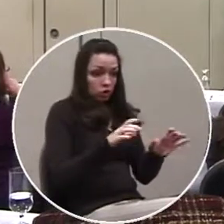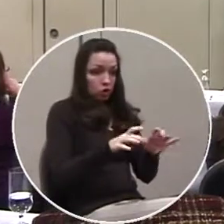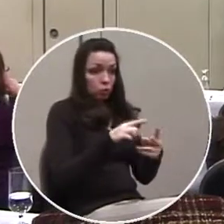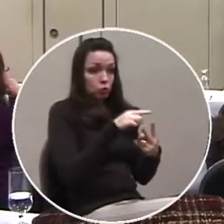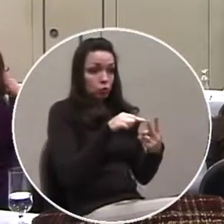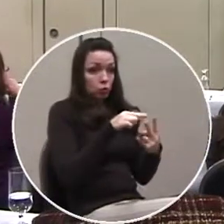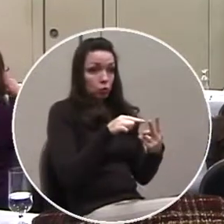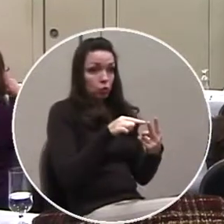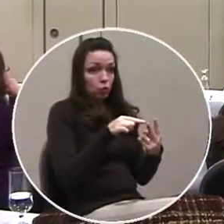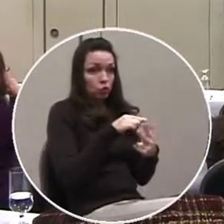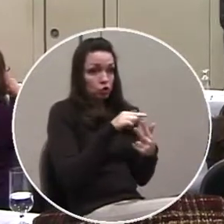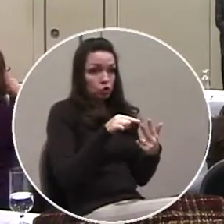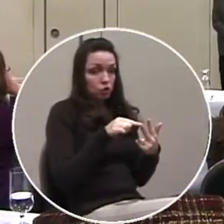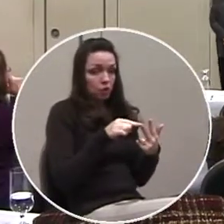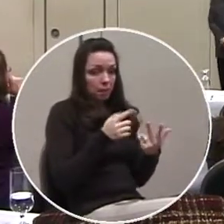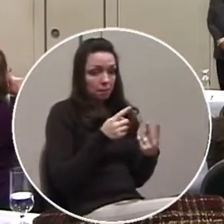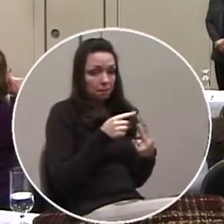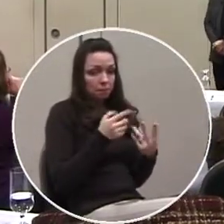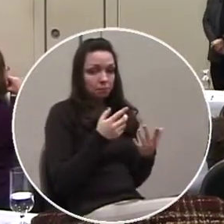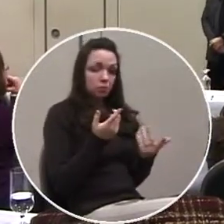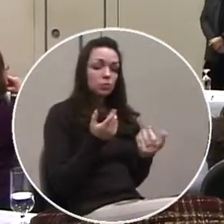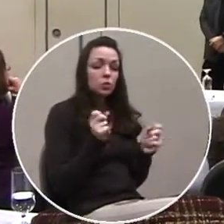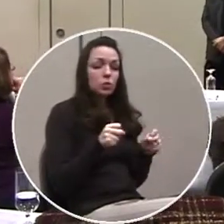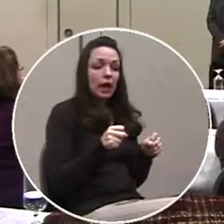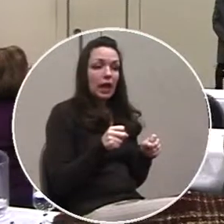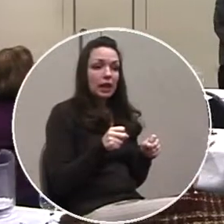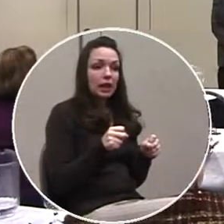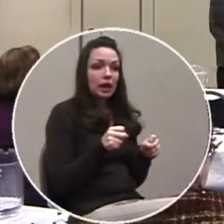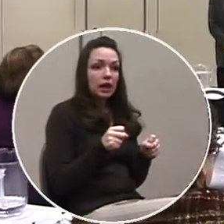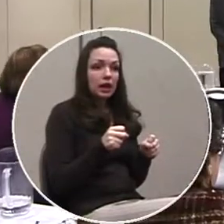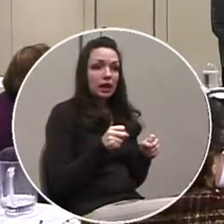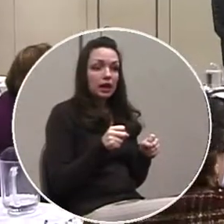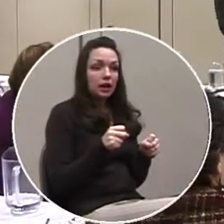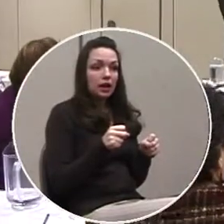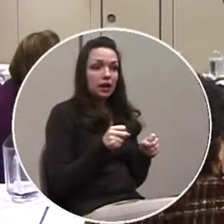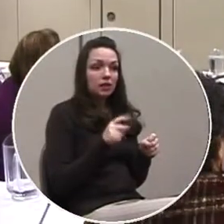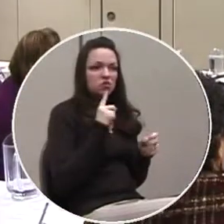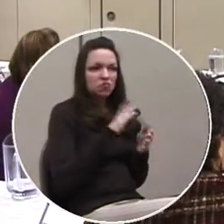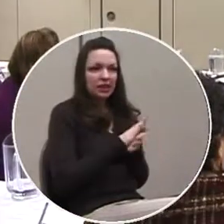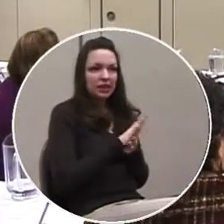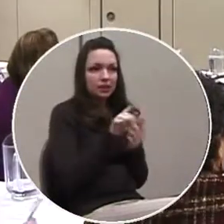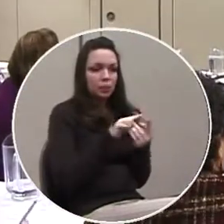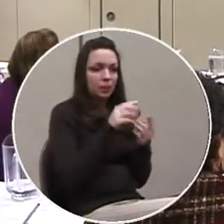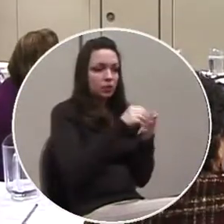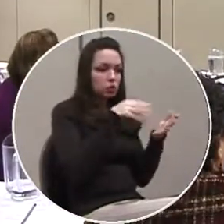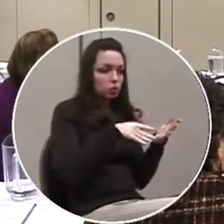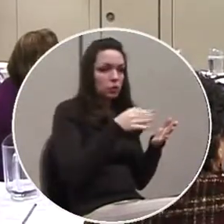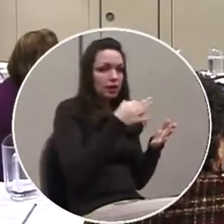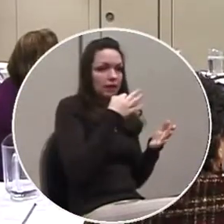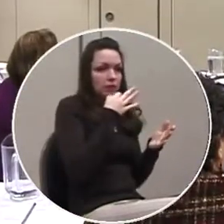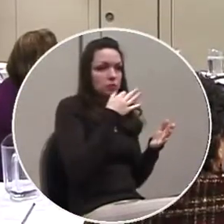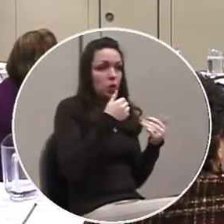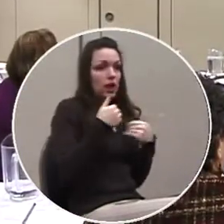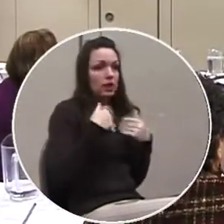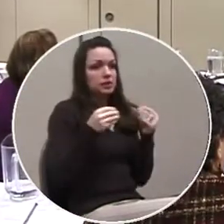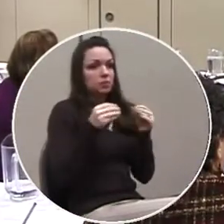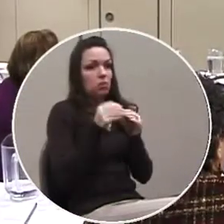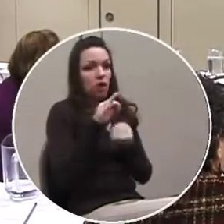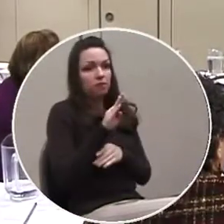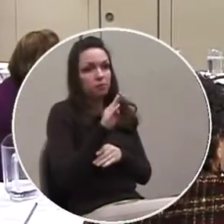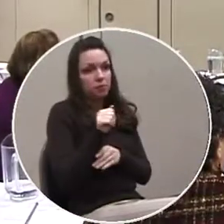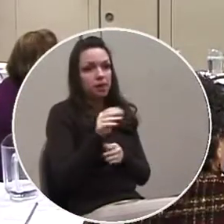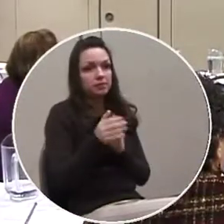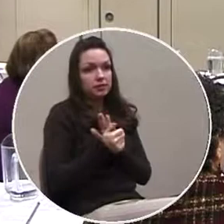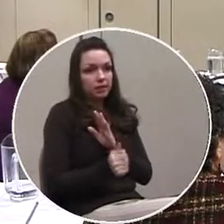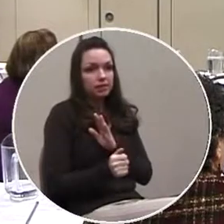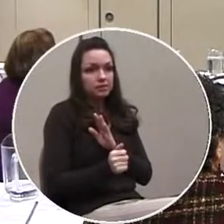them? You can. It is really nice when the student expert also has more FBA